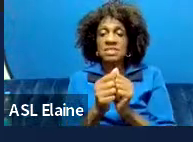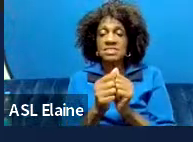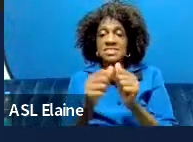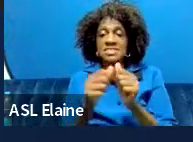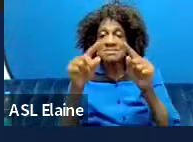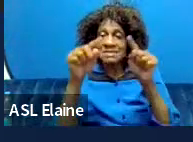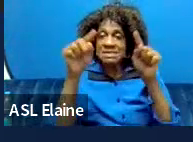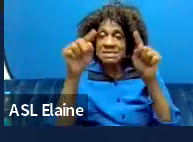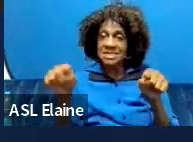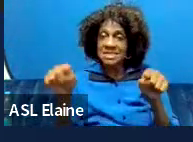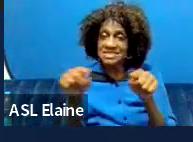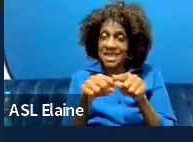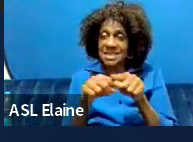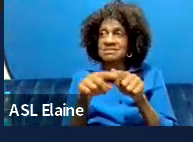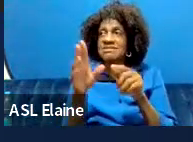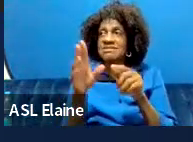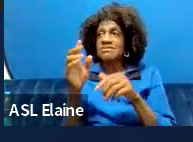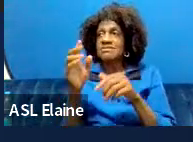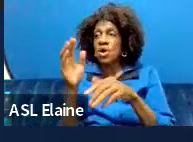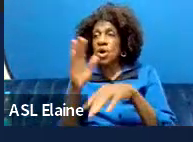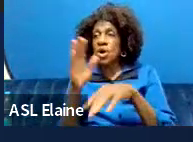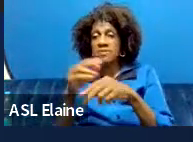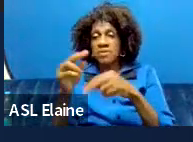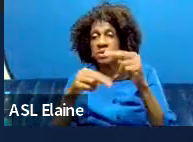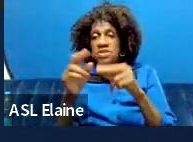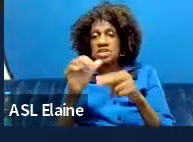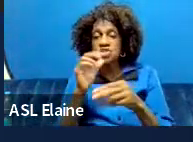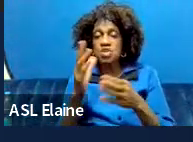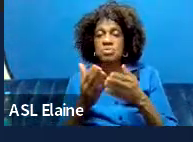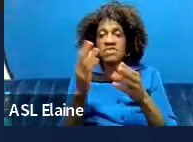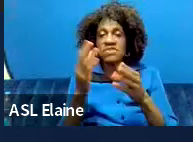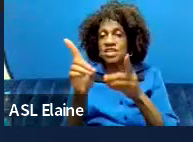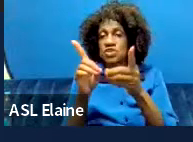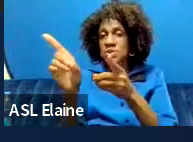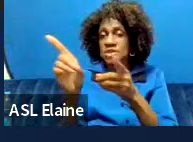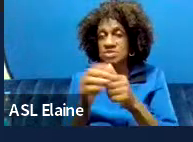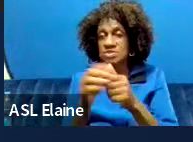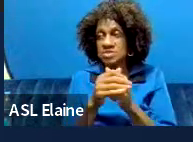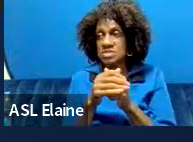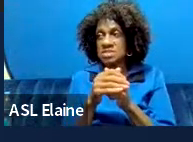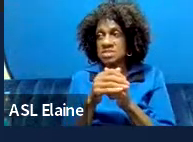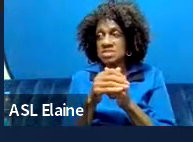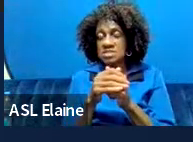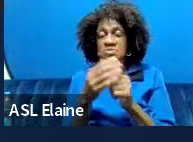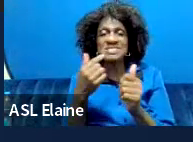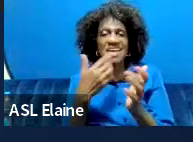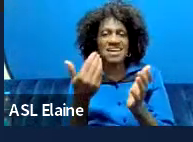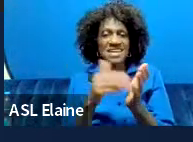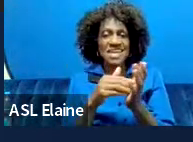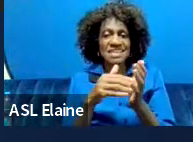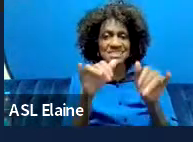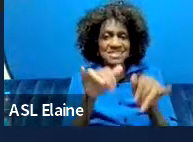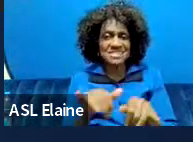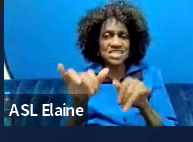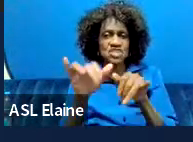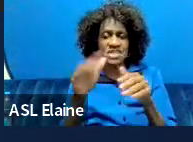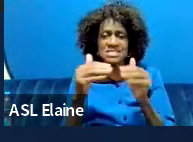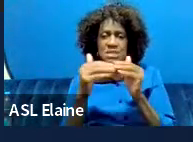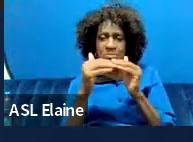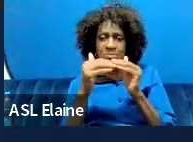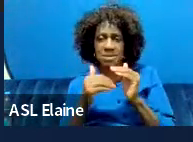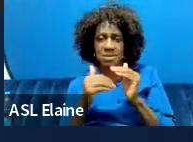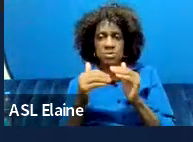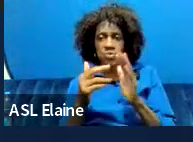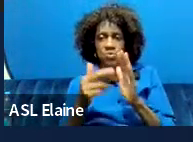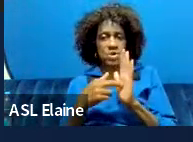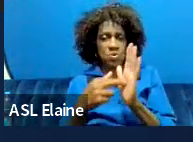that name the building and that do not provide direction. And just to reiterate, the standards, is the minimum